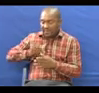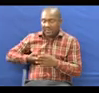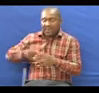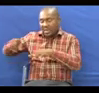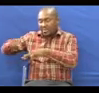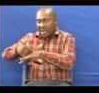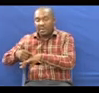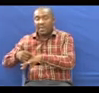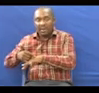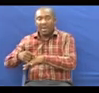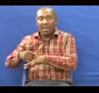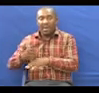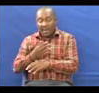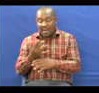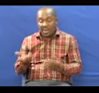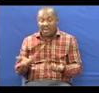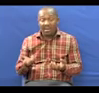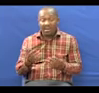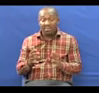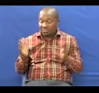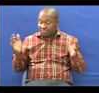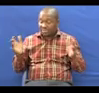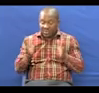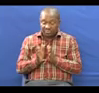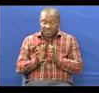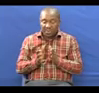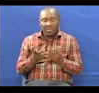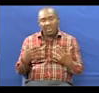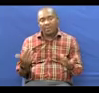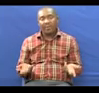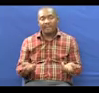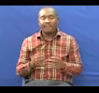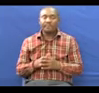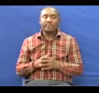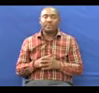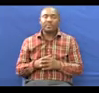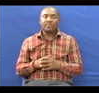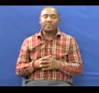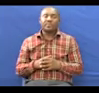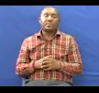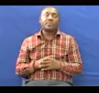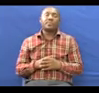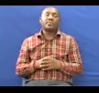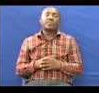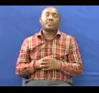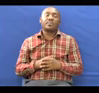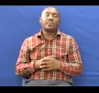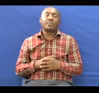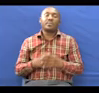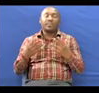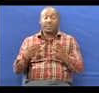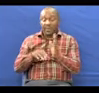the numbers of females, the numbers of widows in a population, as well as those divorced